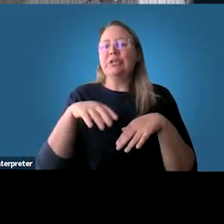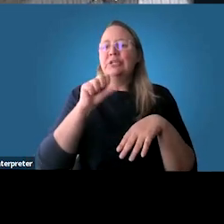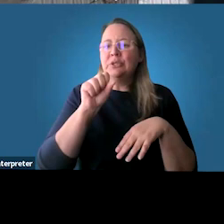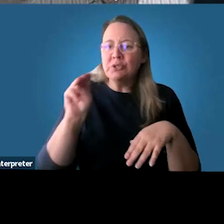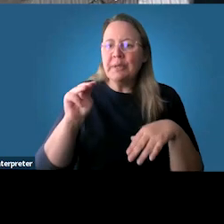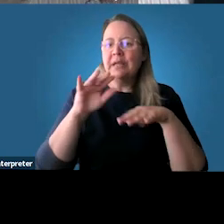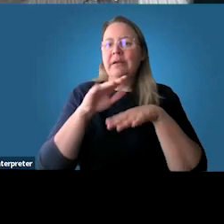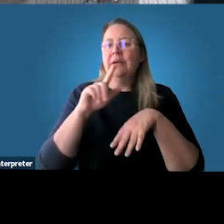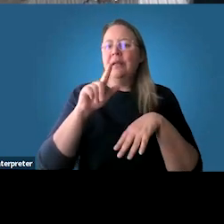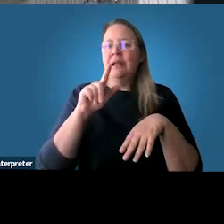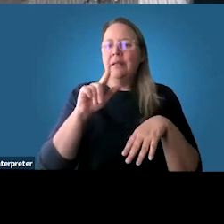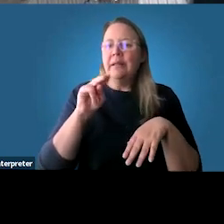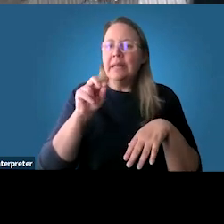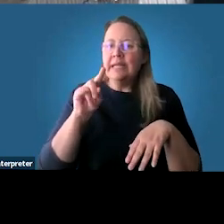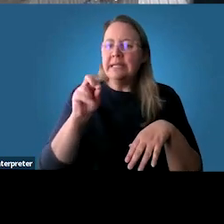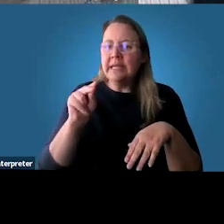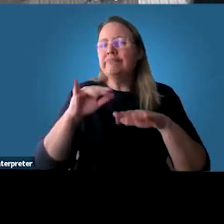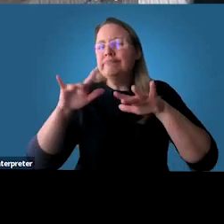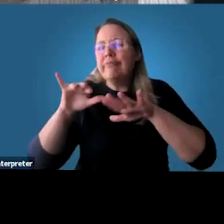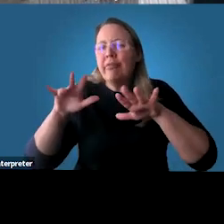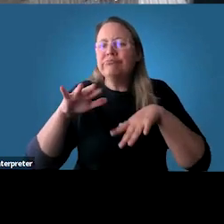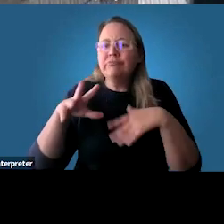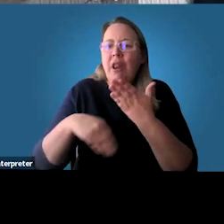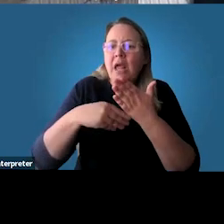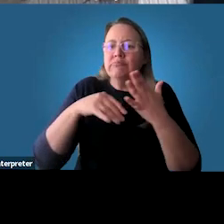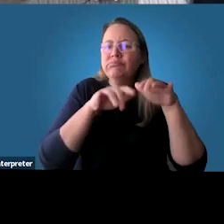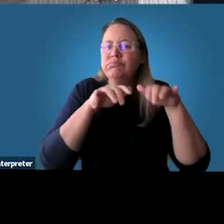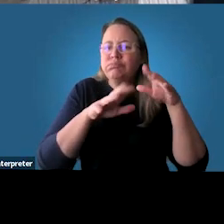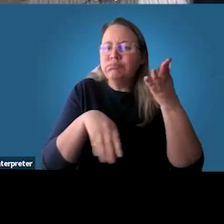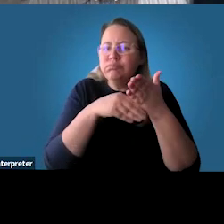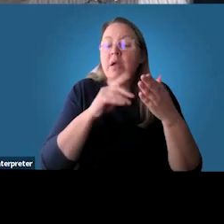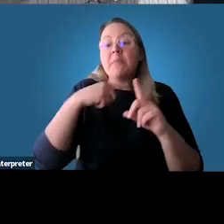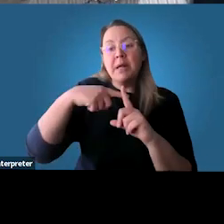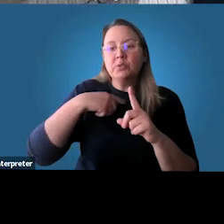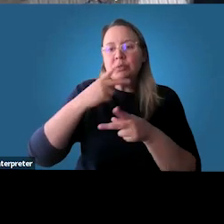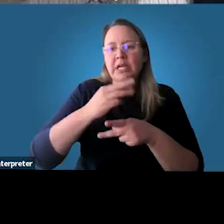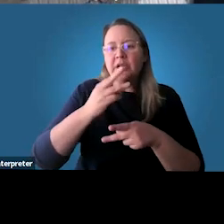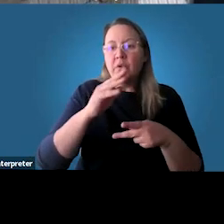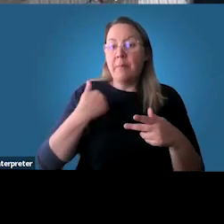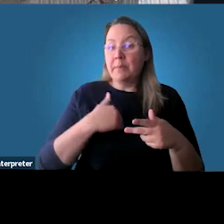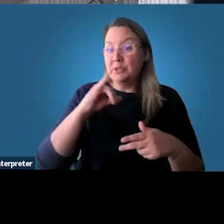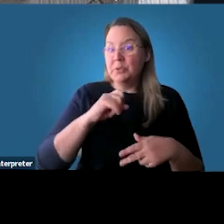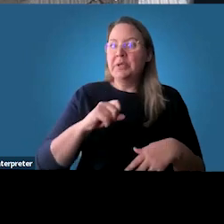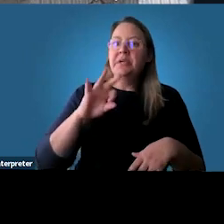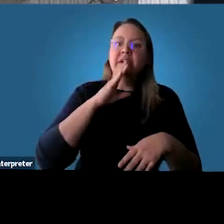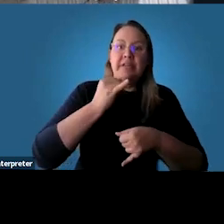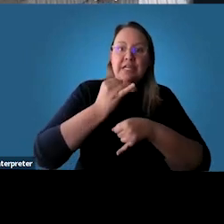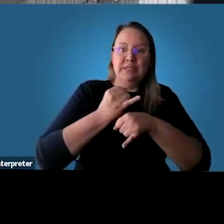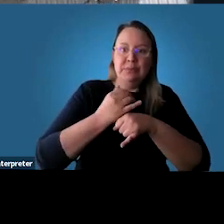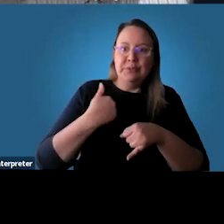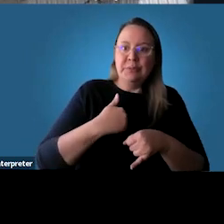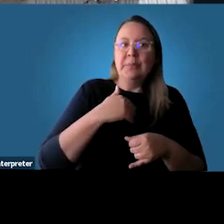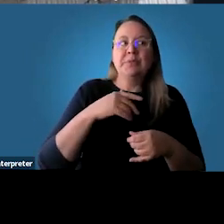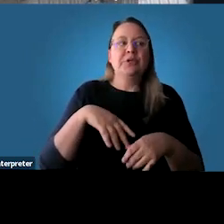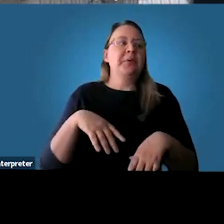media handles, LinkedIn, all that good stuff. You can also take care of your own memberships in there. So if you have an institutional membership,